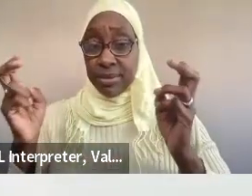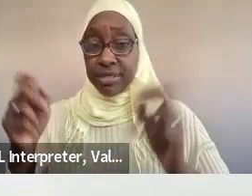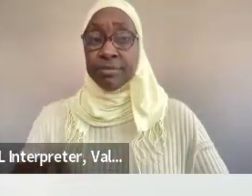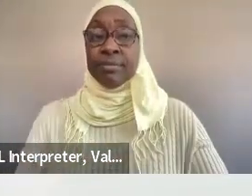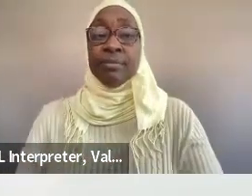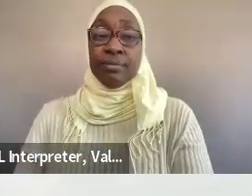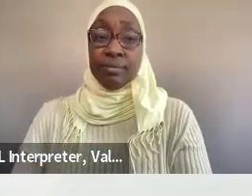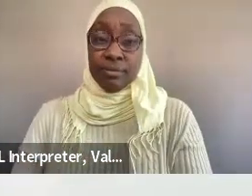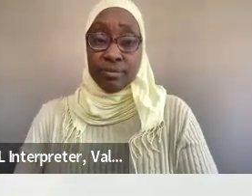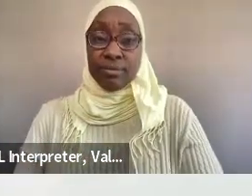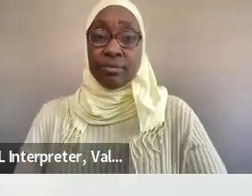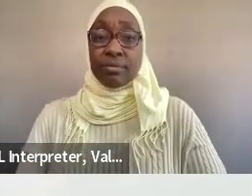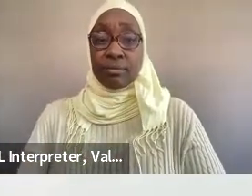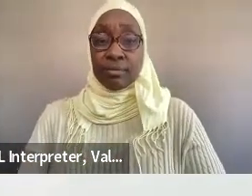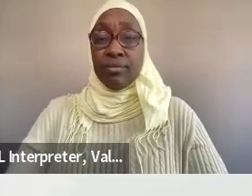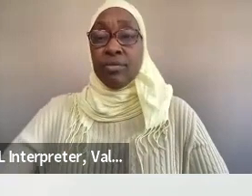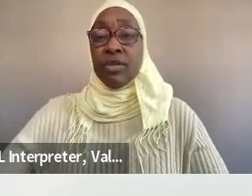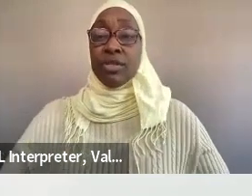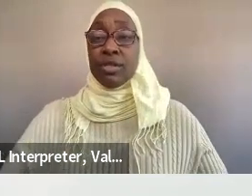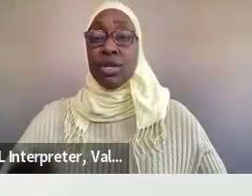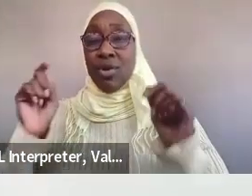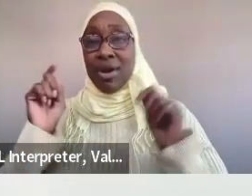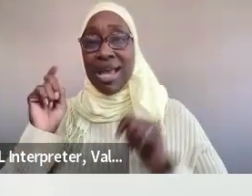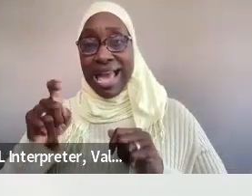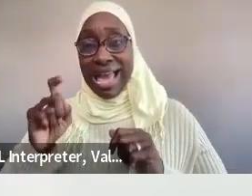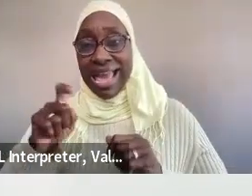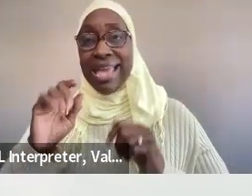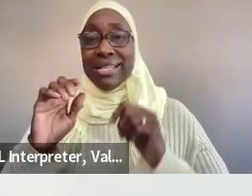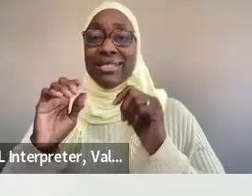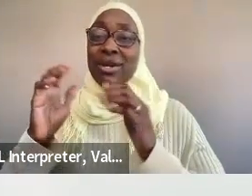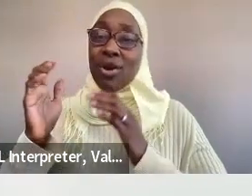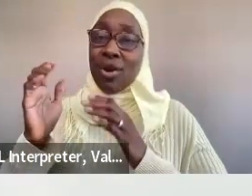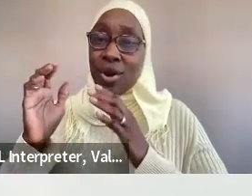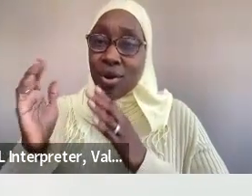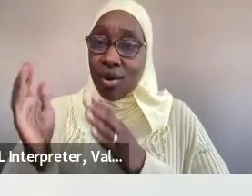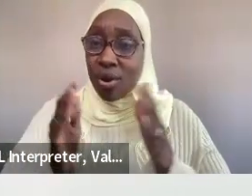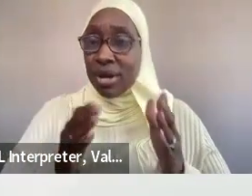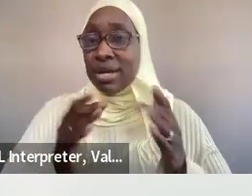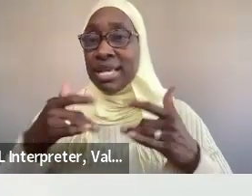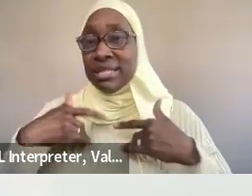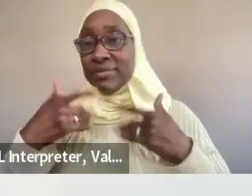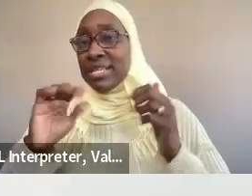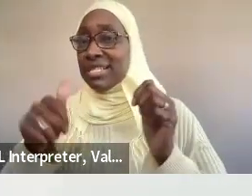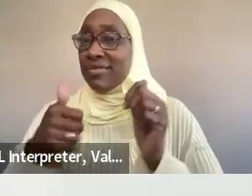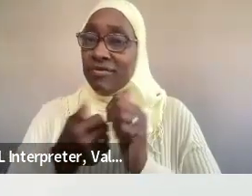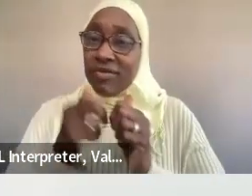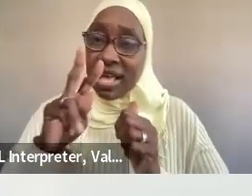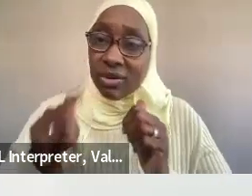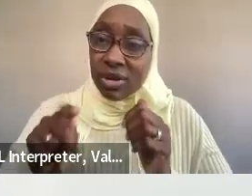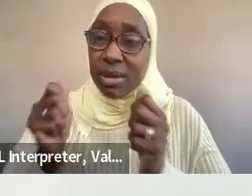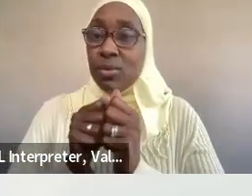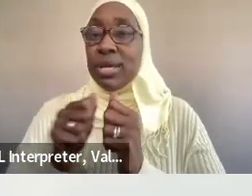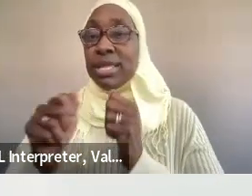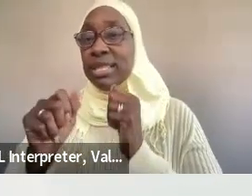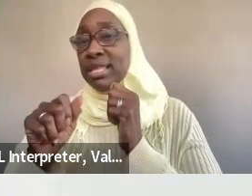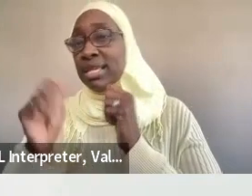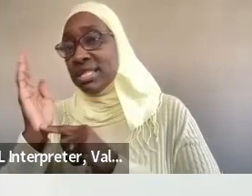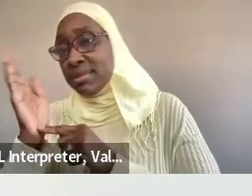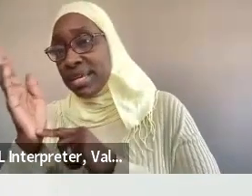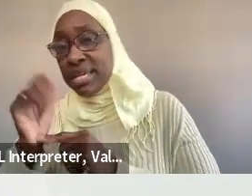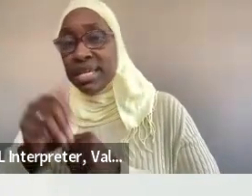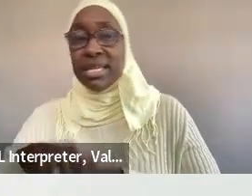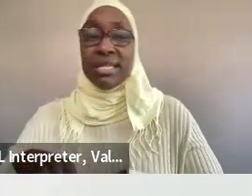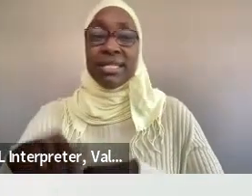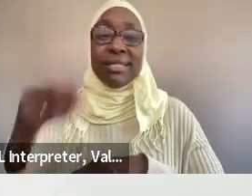the event, I had to organize the events, follow up with the speakers, get to know your audience and the speakers, and then hosting